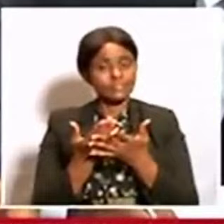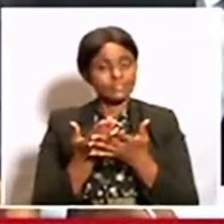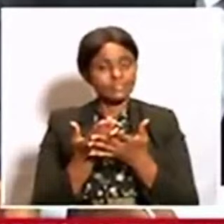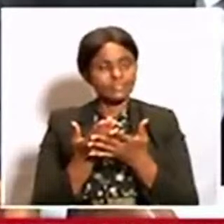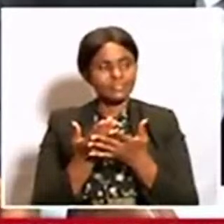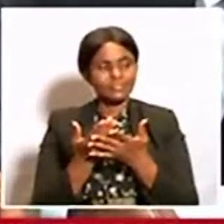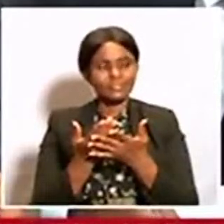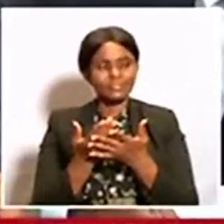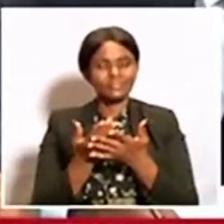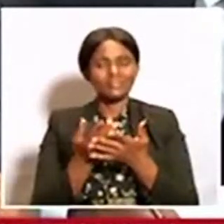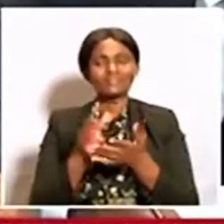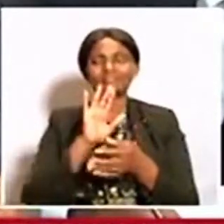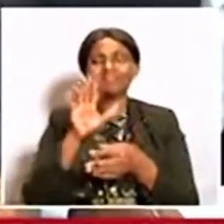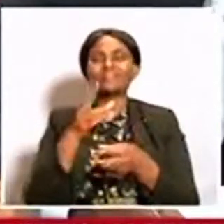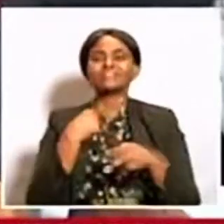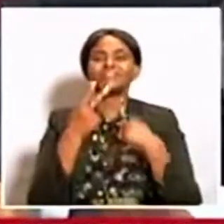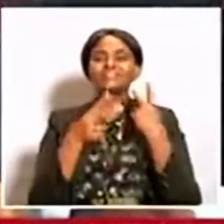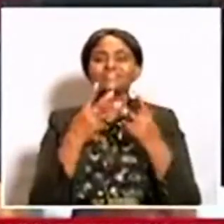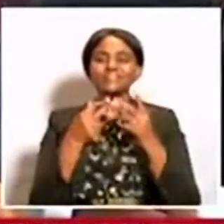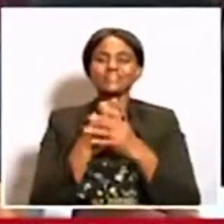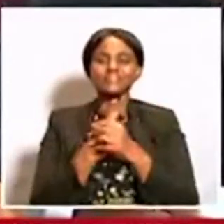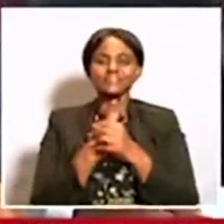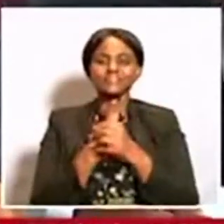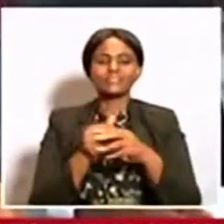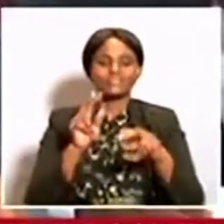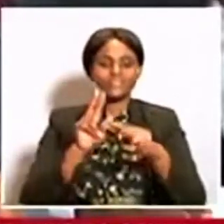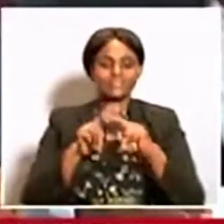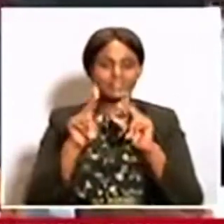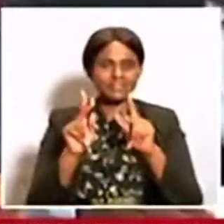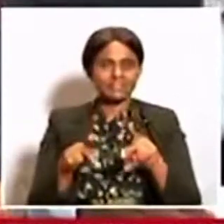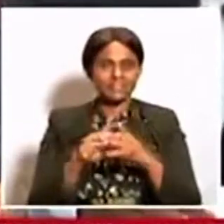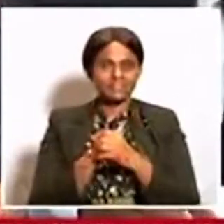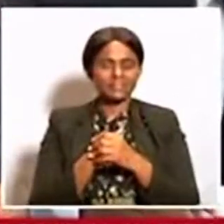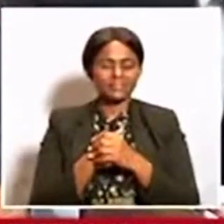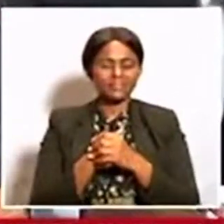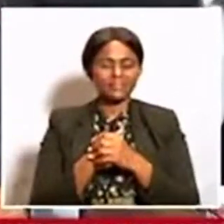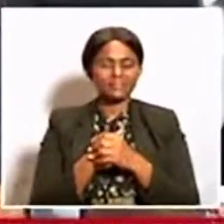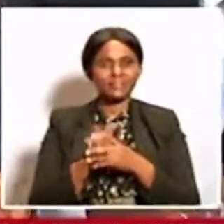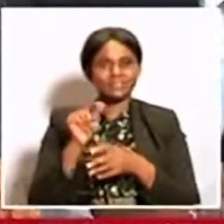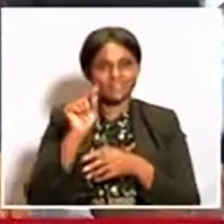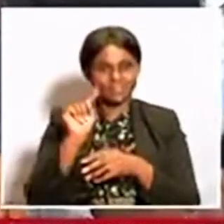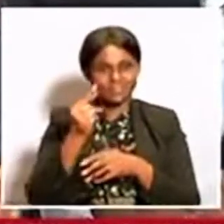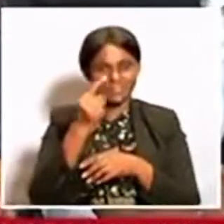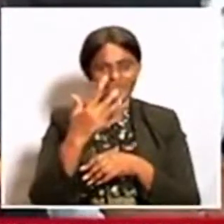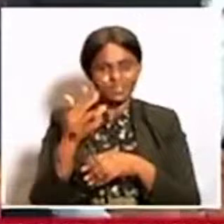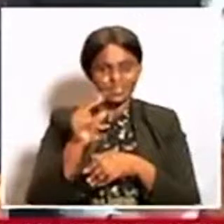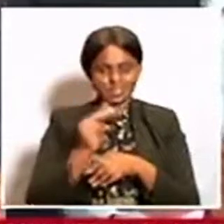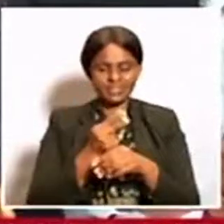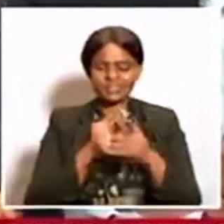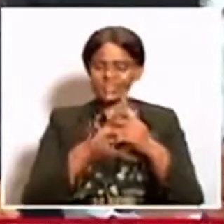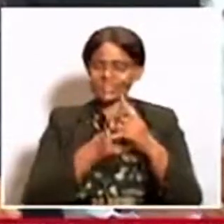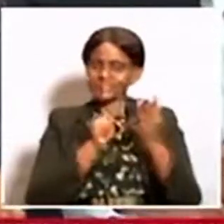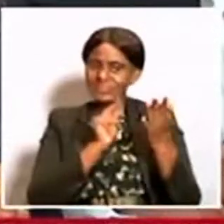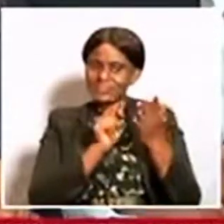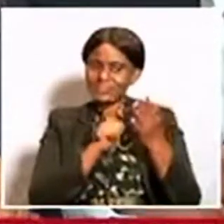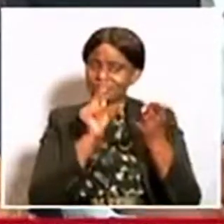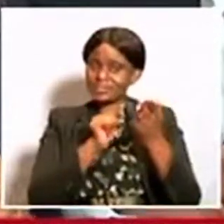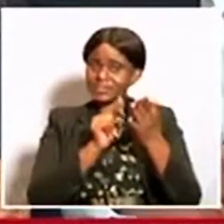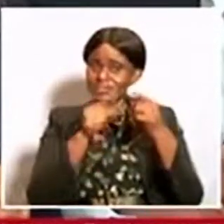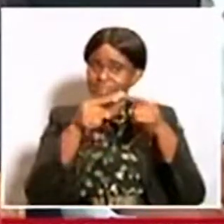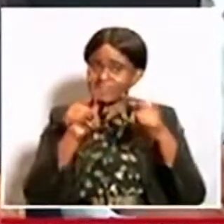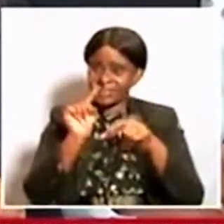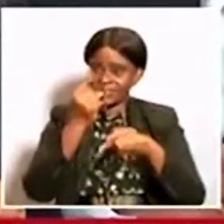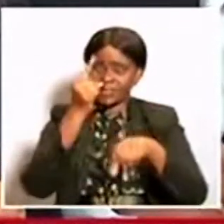Amplify Chair. your voice again. Yes. Chair, I think the first thing that we started, this is happening for the first